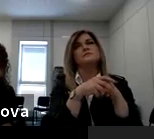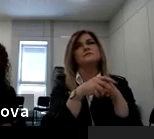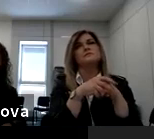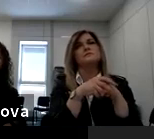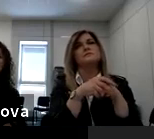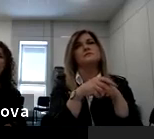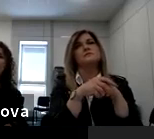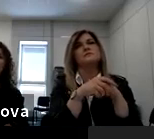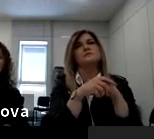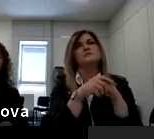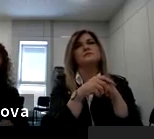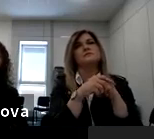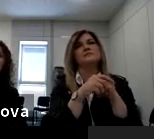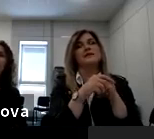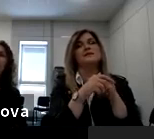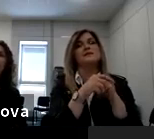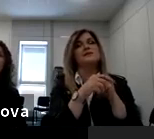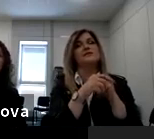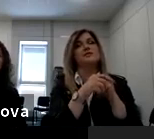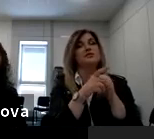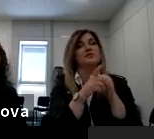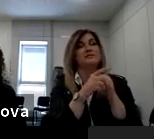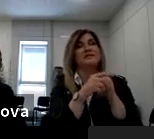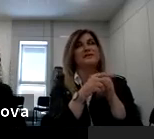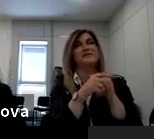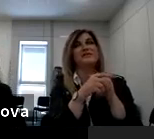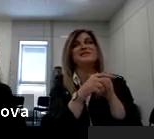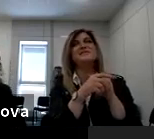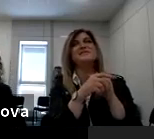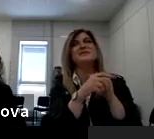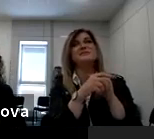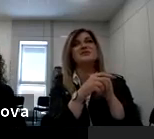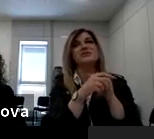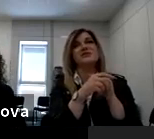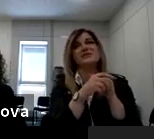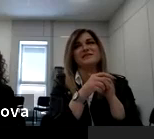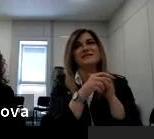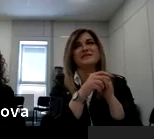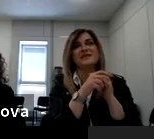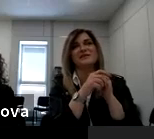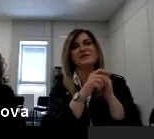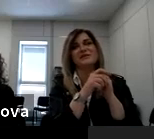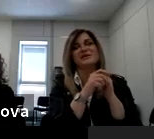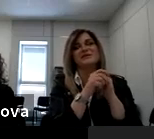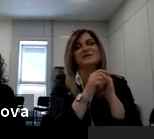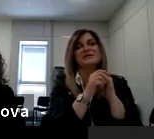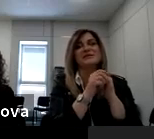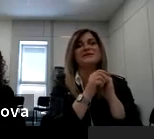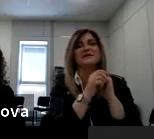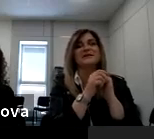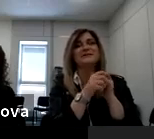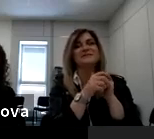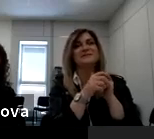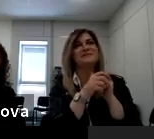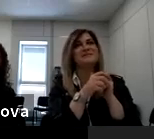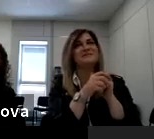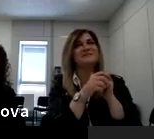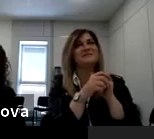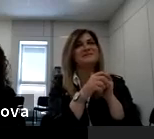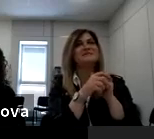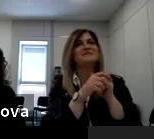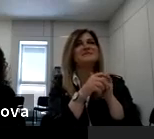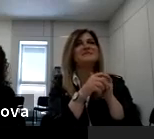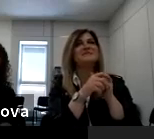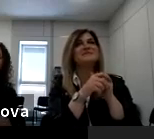really a razor. It's not Photoshop, actually. It's not real Photoshop, pictures, it's real inside pictures. of the windows. Yeah. Optics